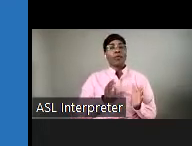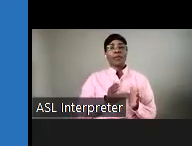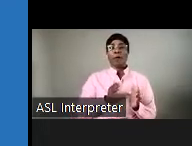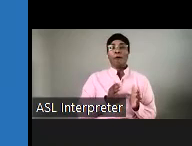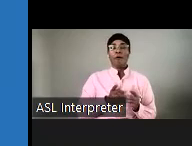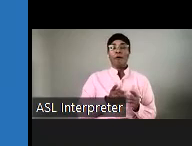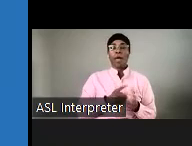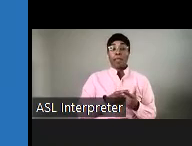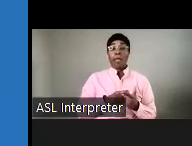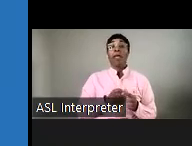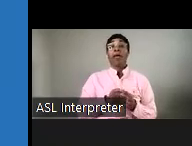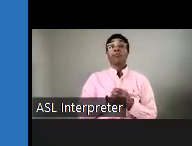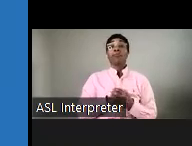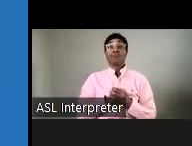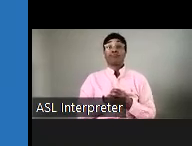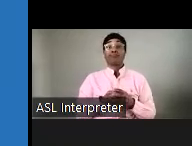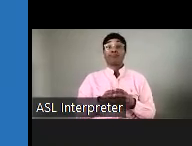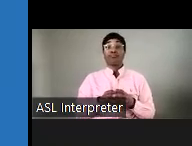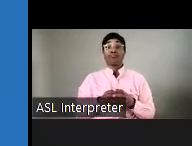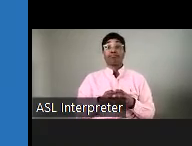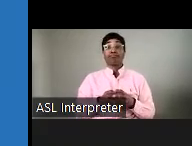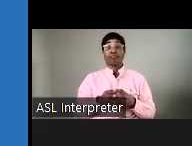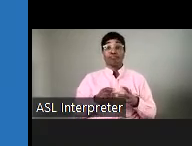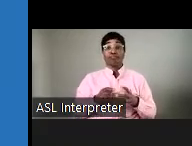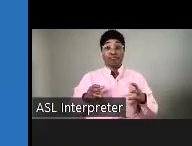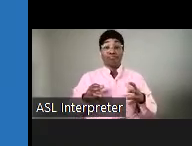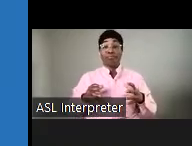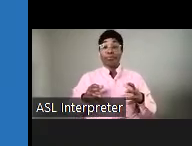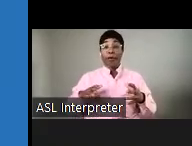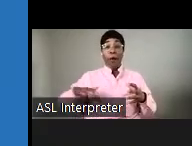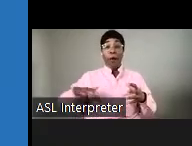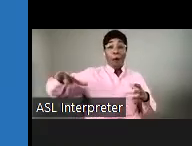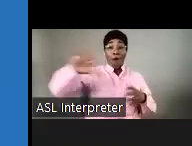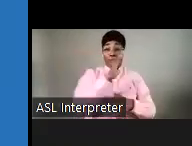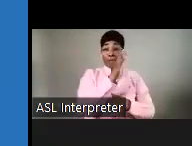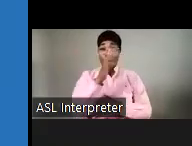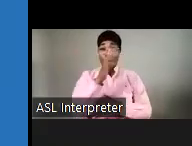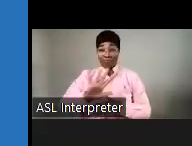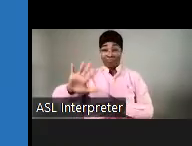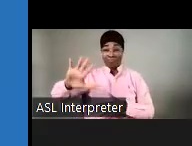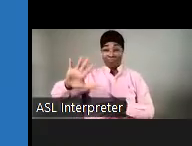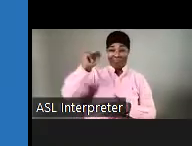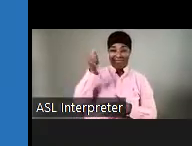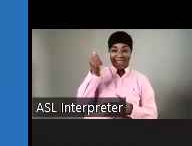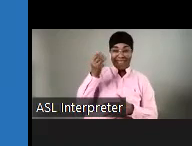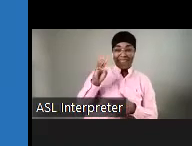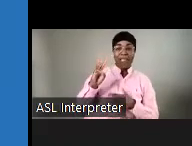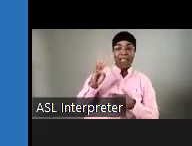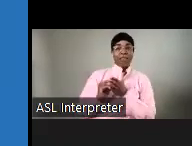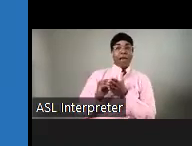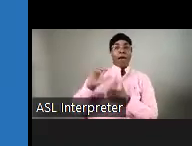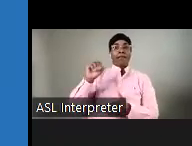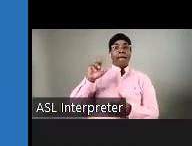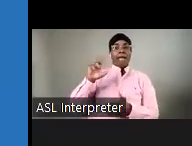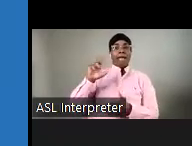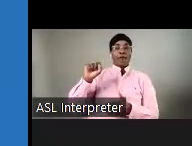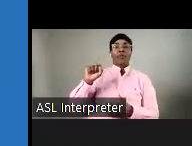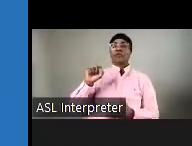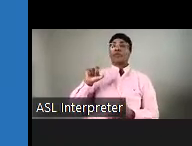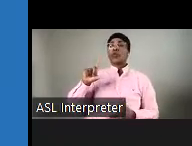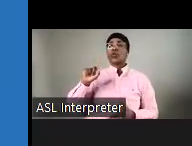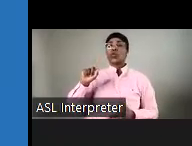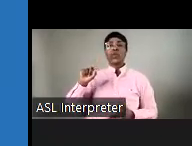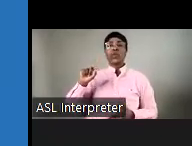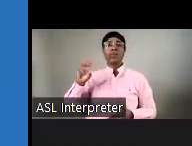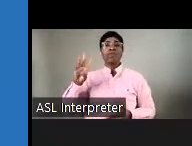cover actually the full entire Chippewa National Forest acreages of 16,000 acres of 20 to 40-year-old red pine and white